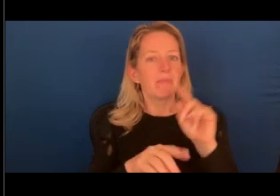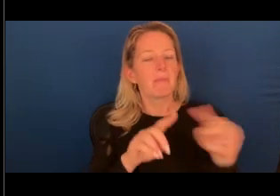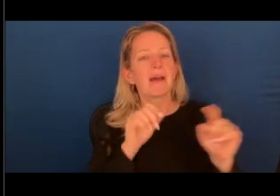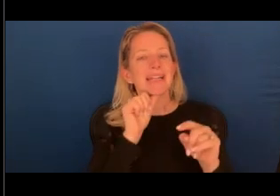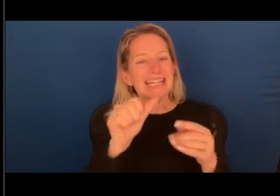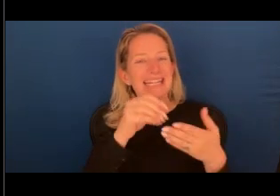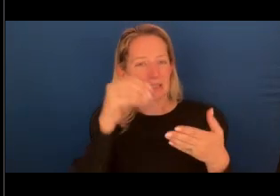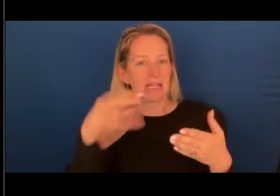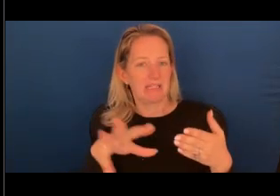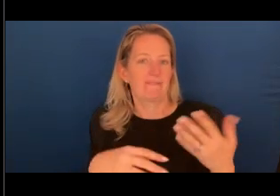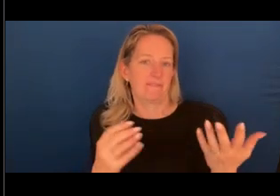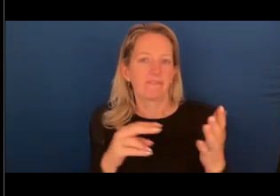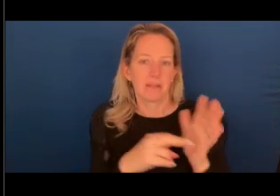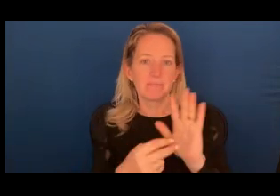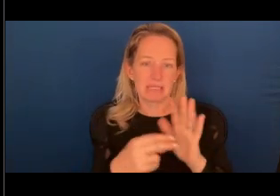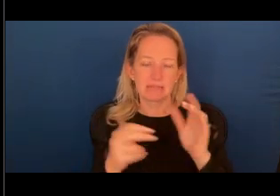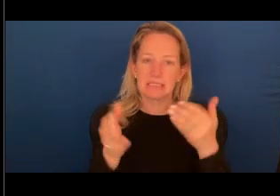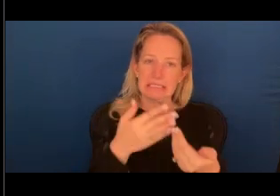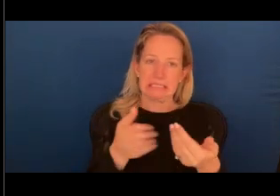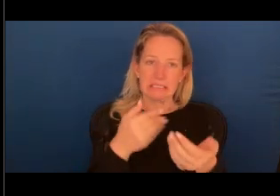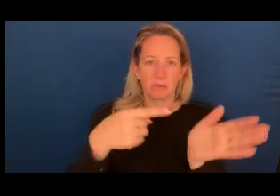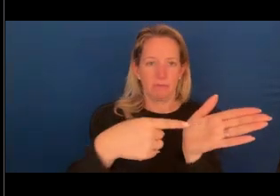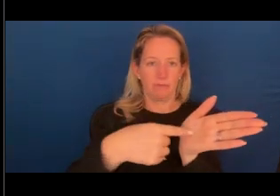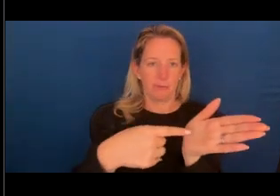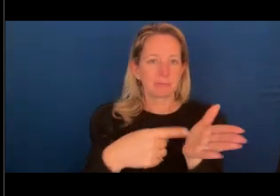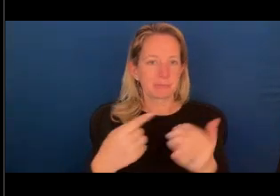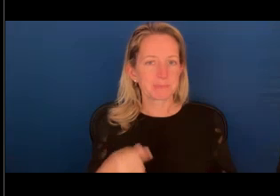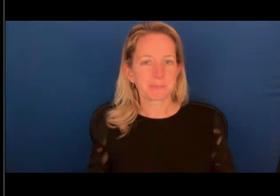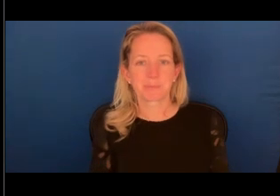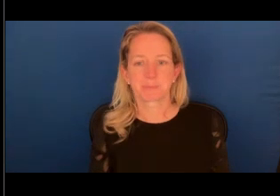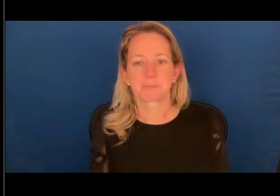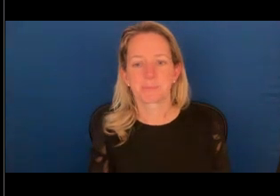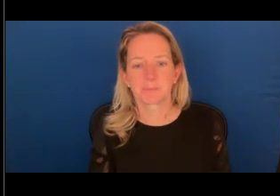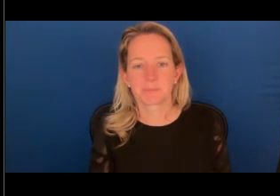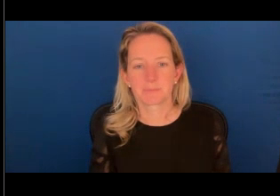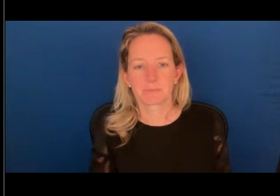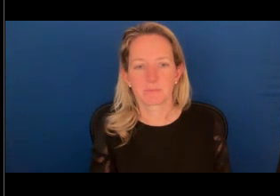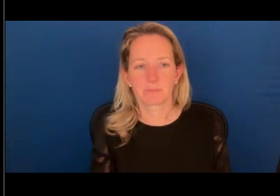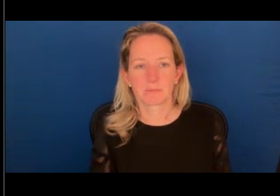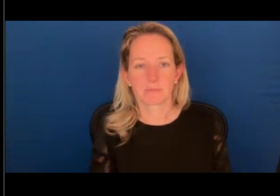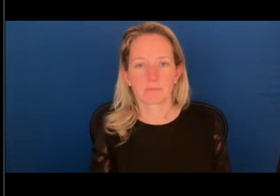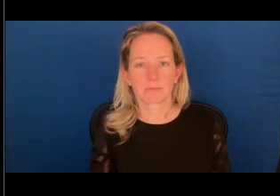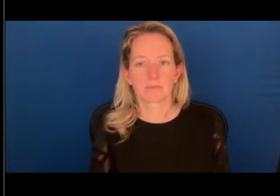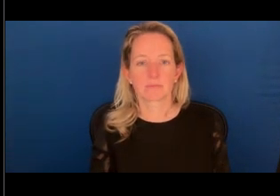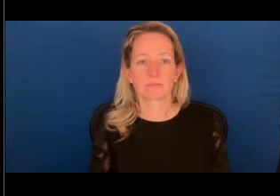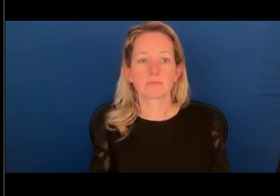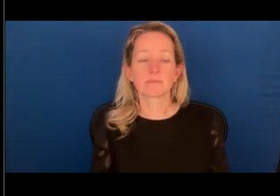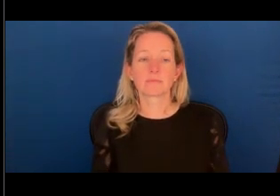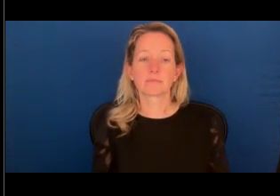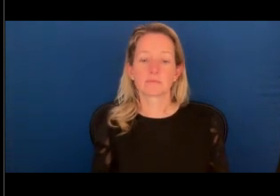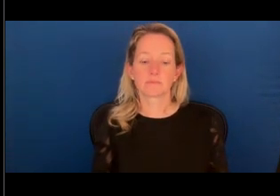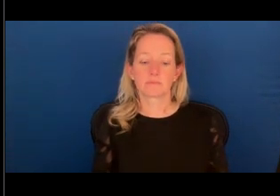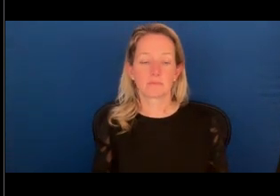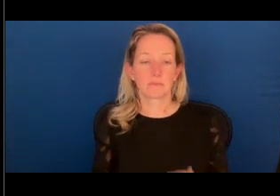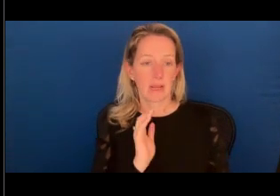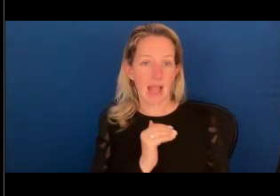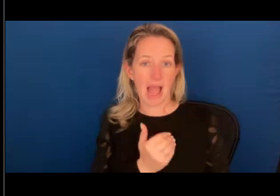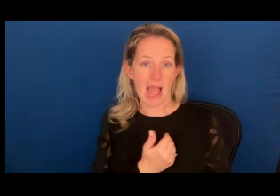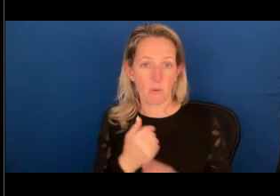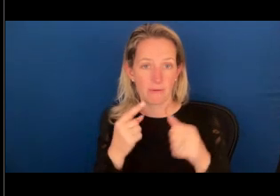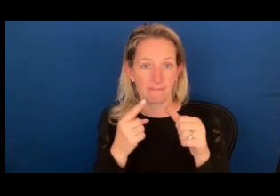about the revenue on investment part. So next, please. So here you can see our first step, that